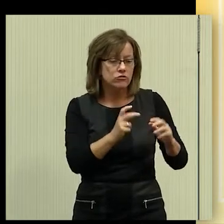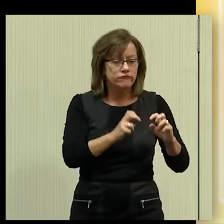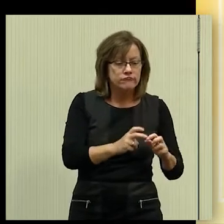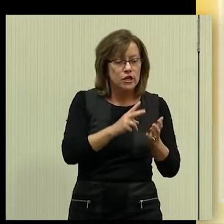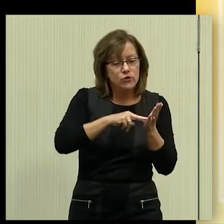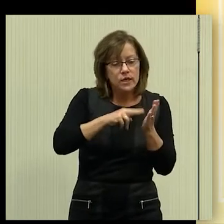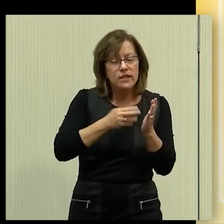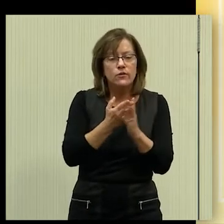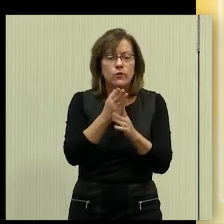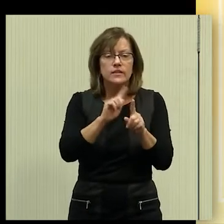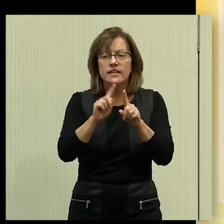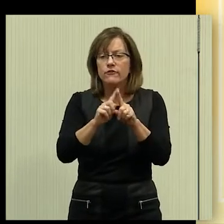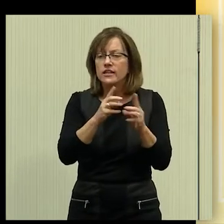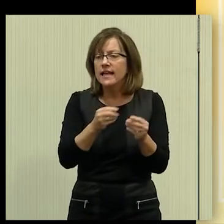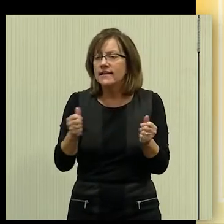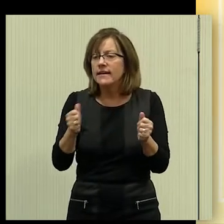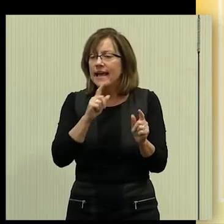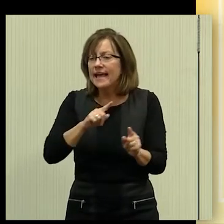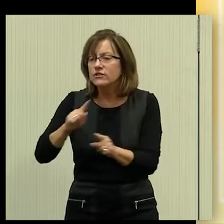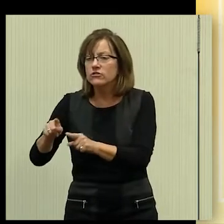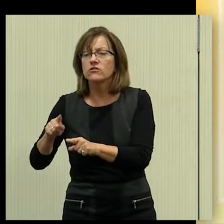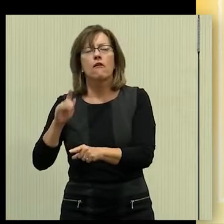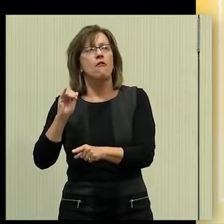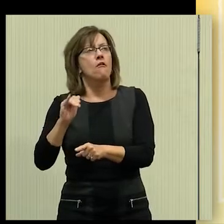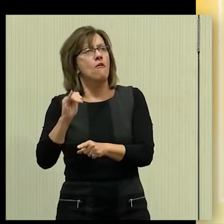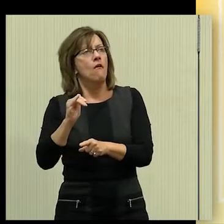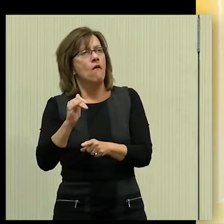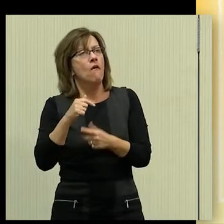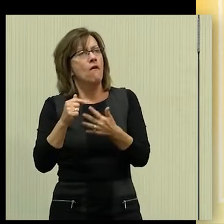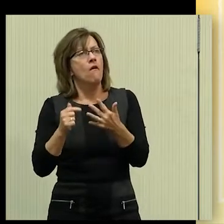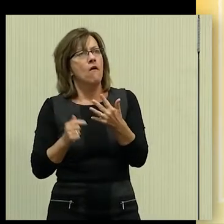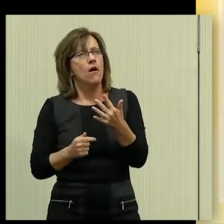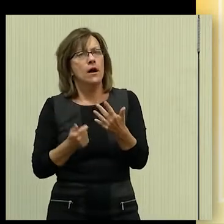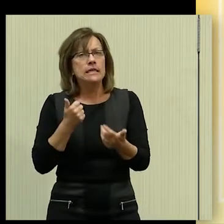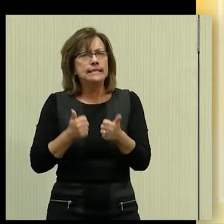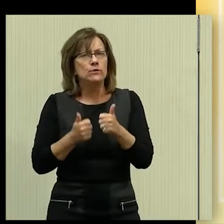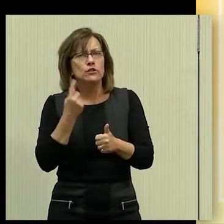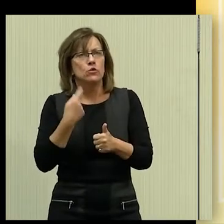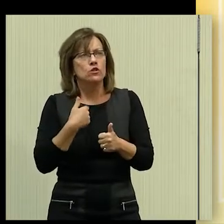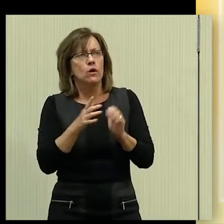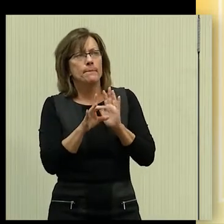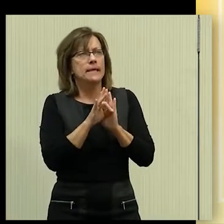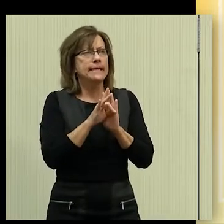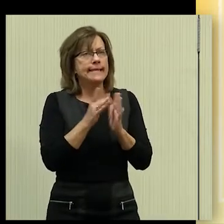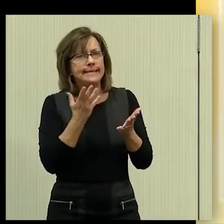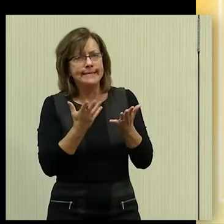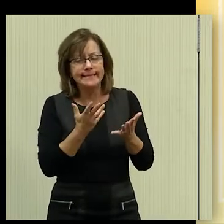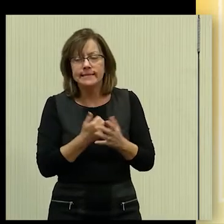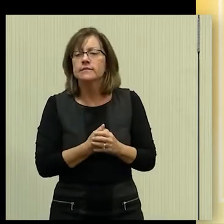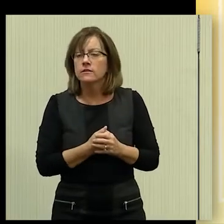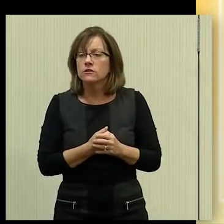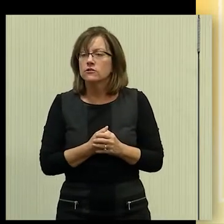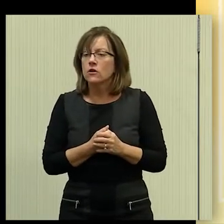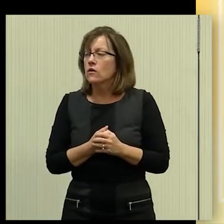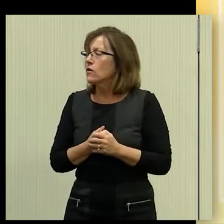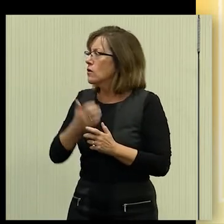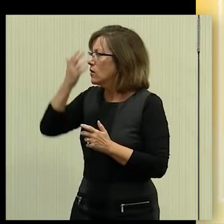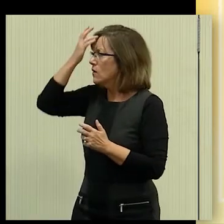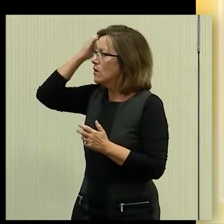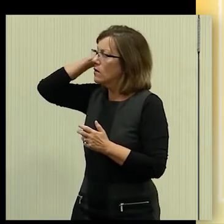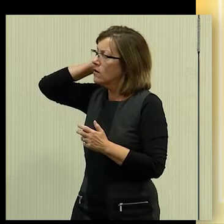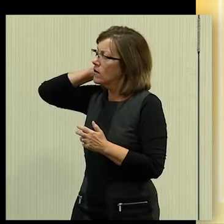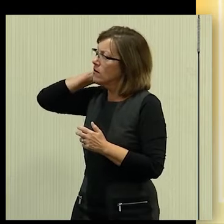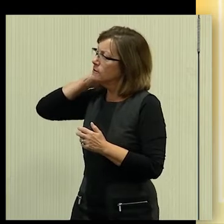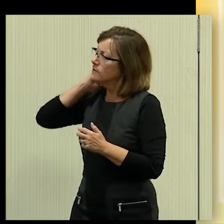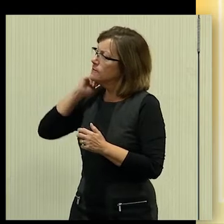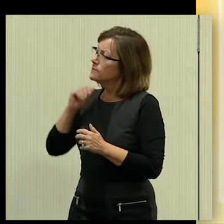So they start then figuring out, here are all the possible solutions, which one am I going to choose? So we have